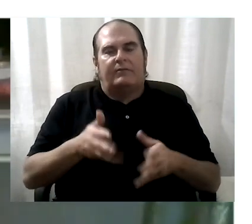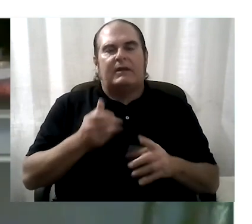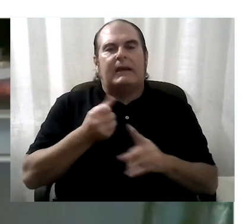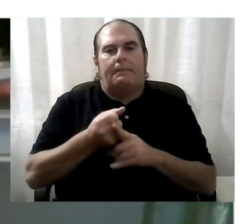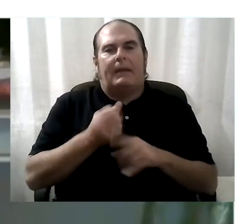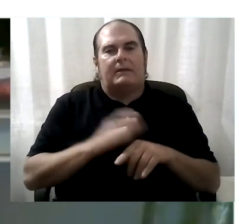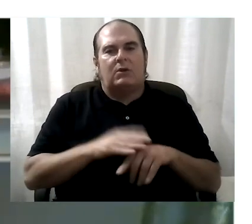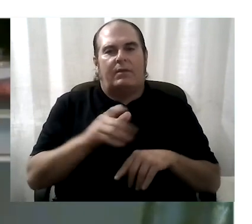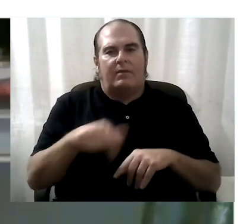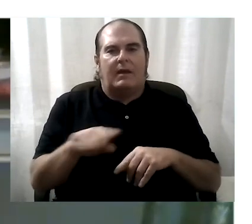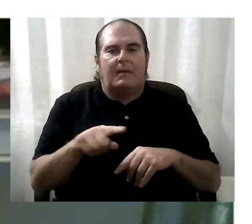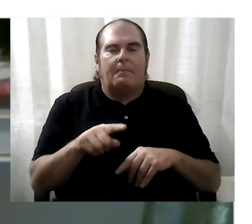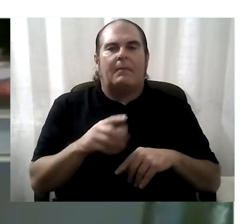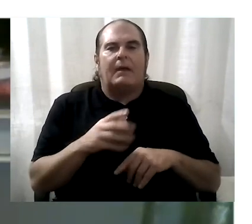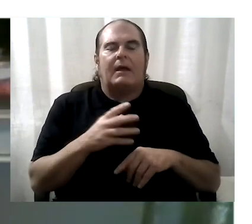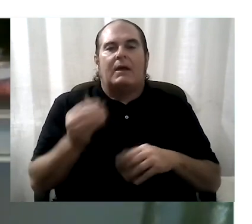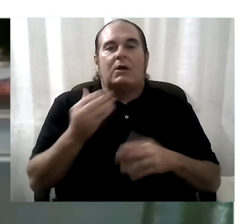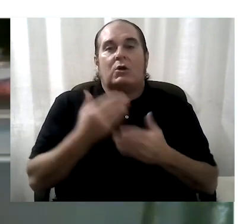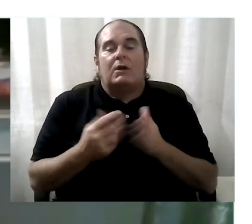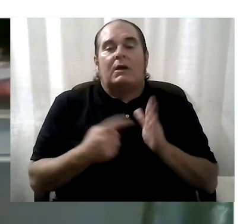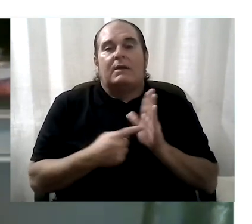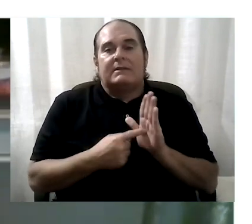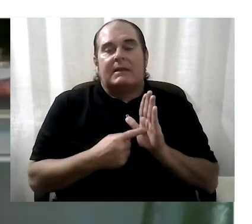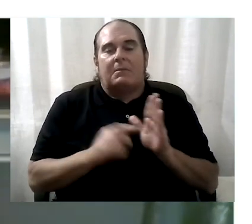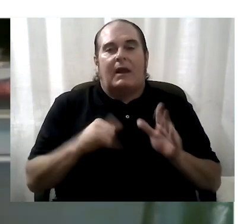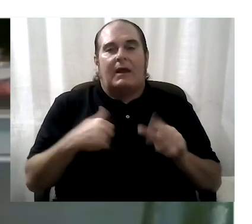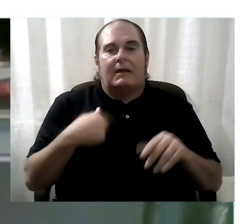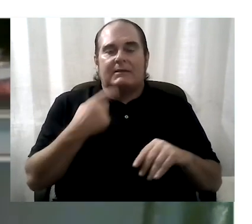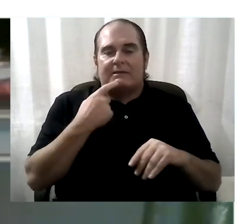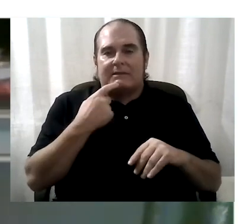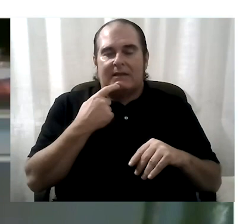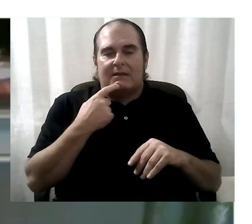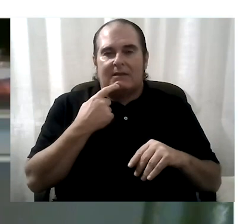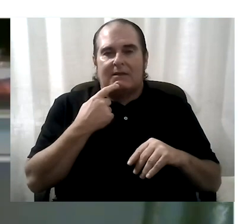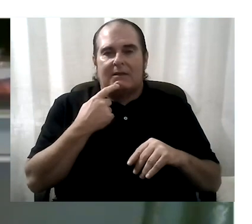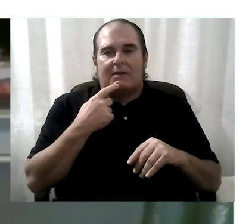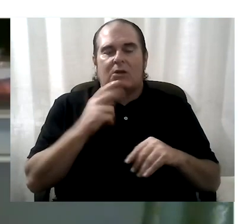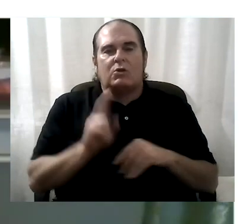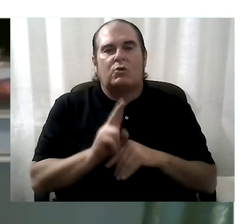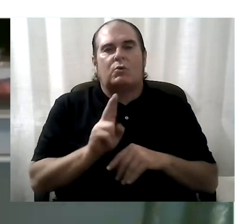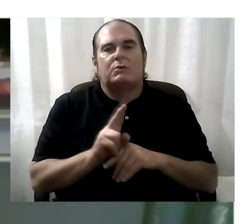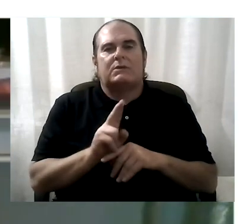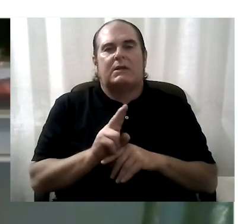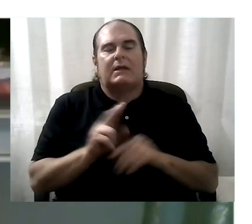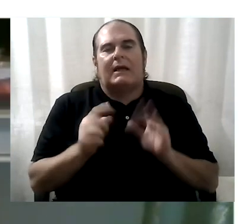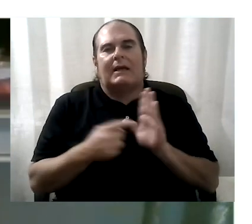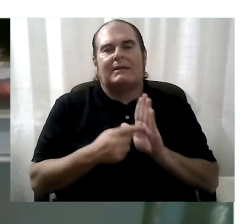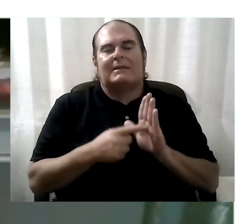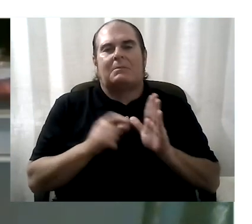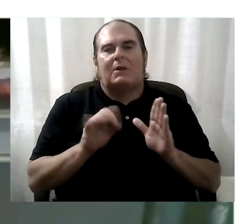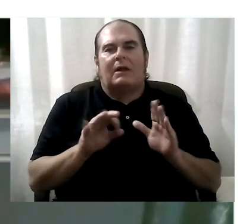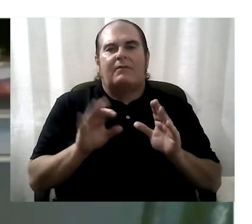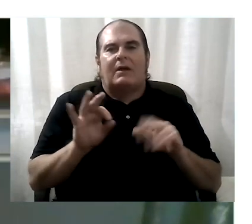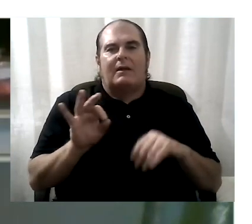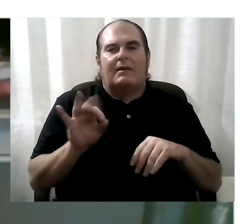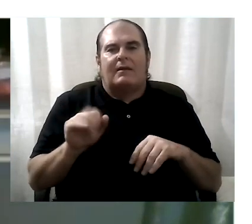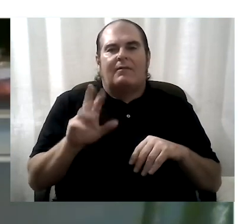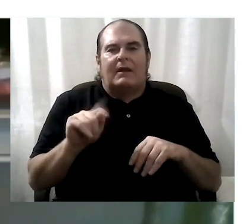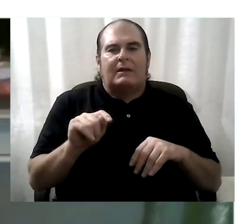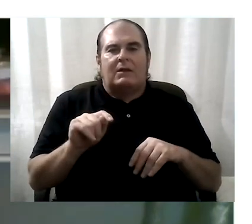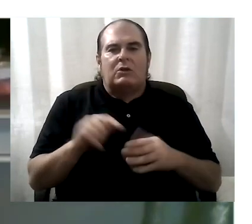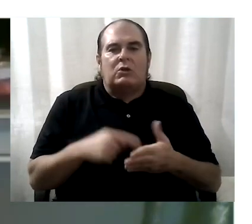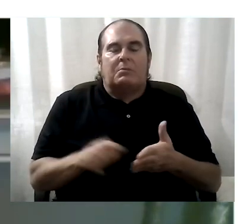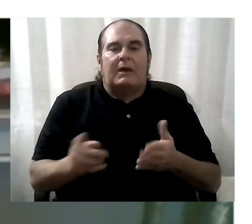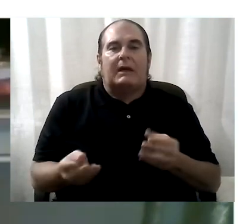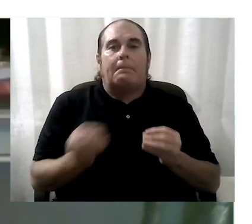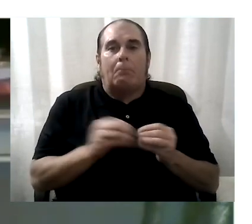good example, like I had said, using an example of the fact that you get paid more money to flip a hamburger than you